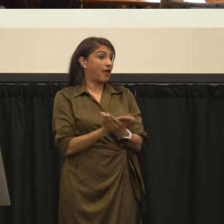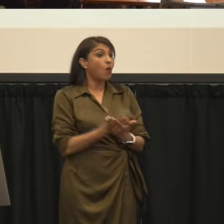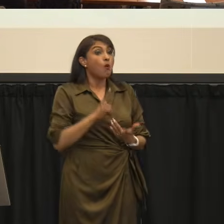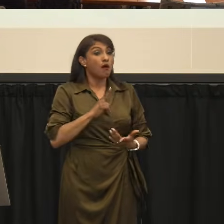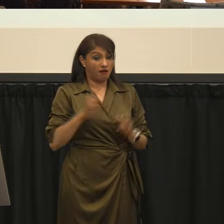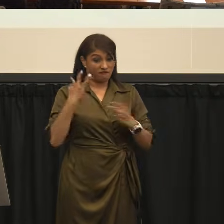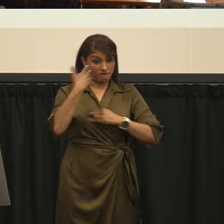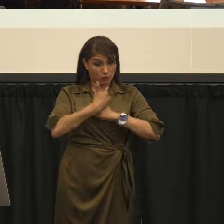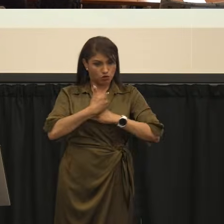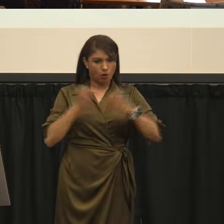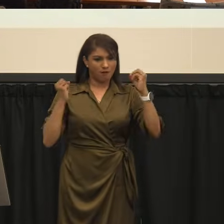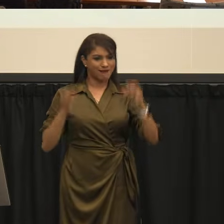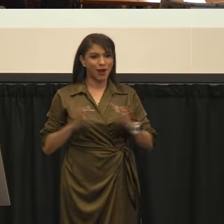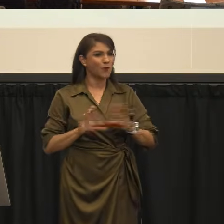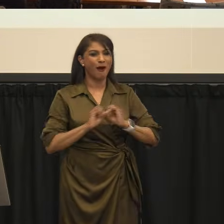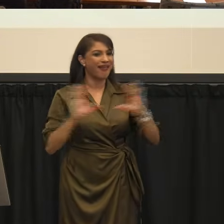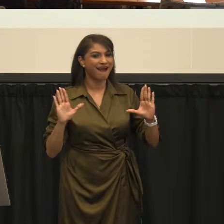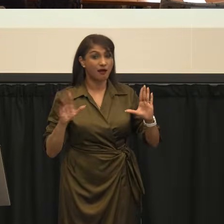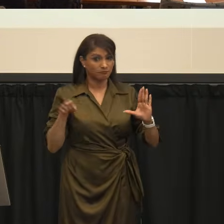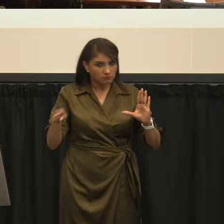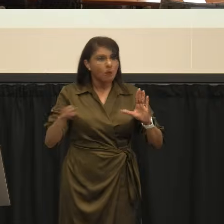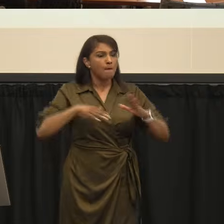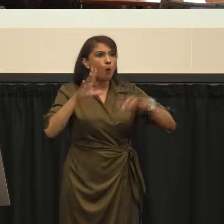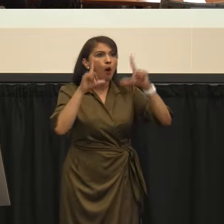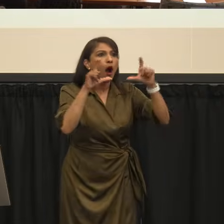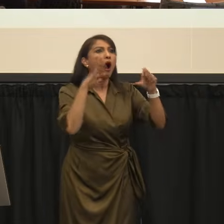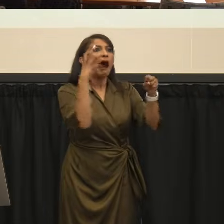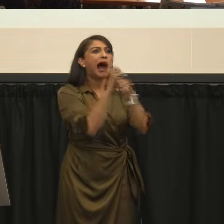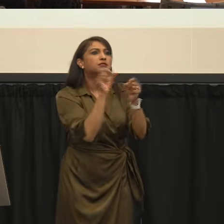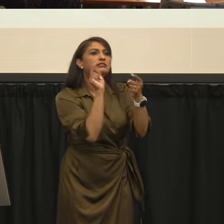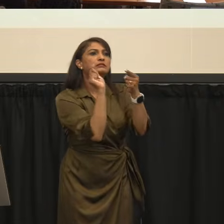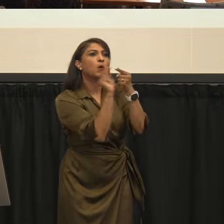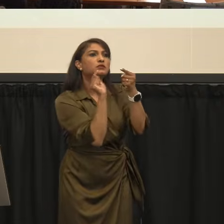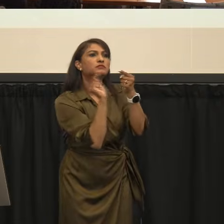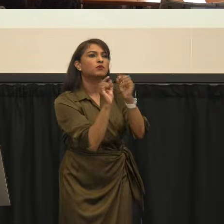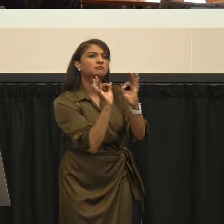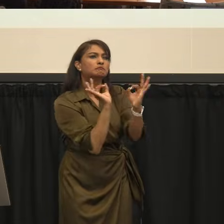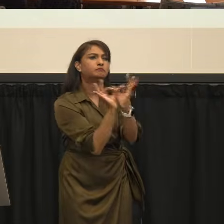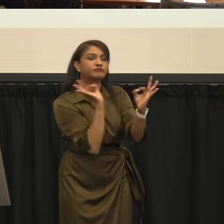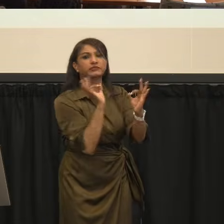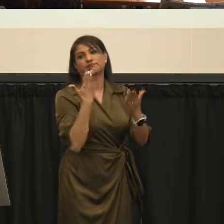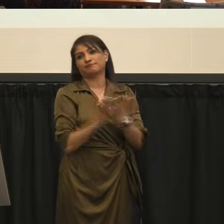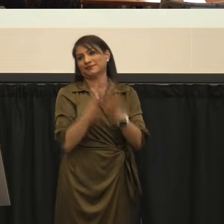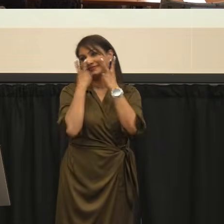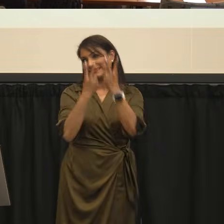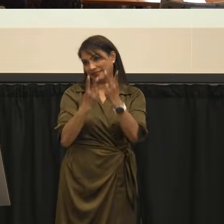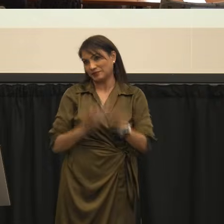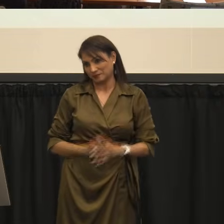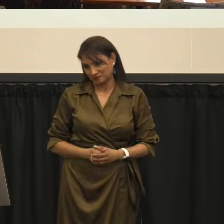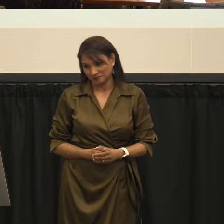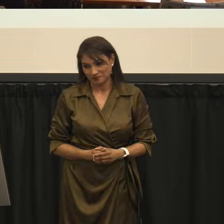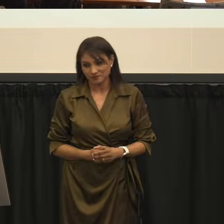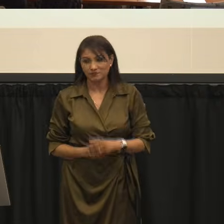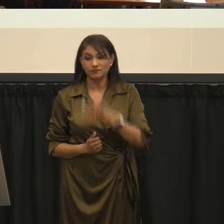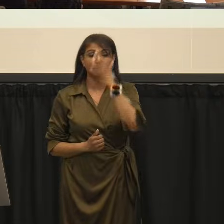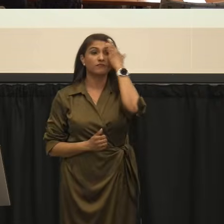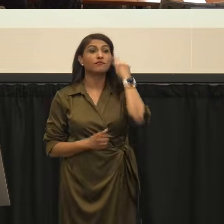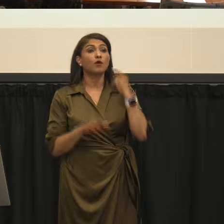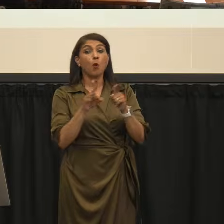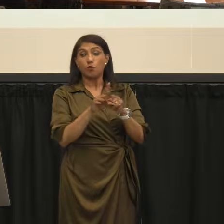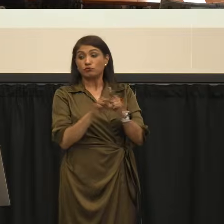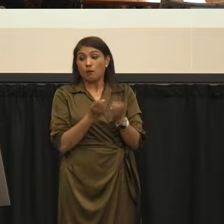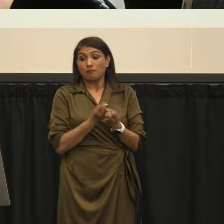movement so that it's clear. So when you are recording it, it picks up those aspects.